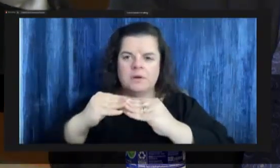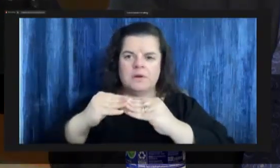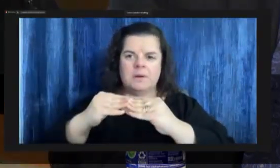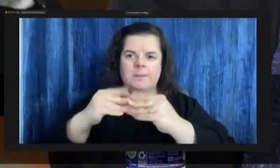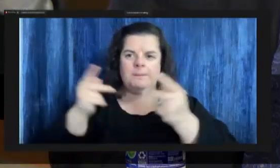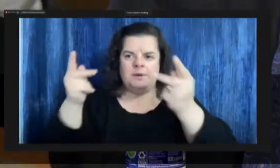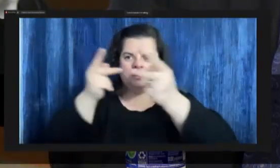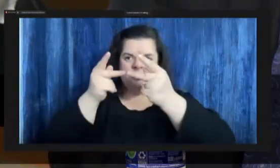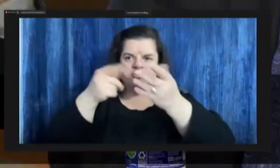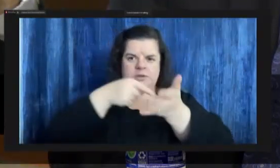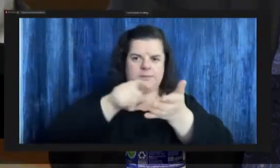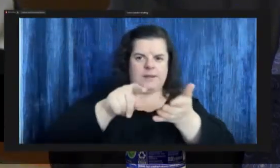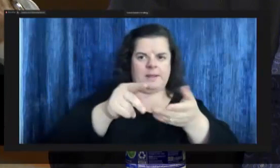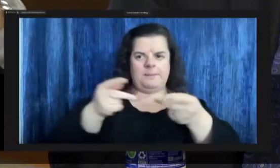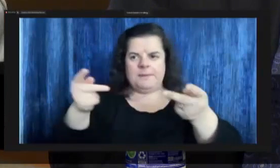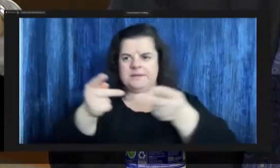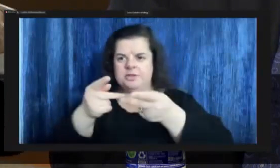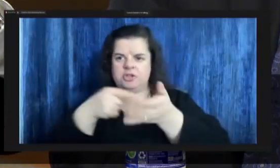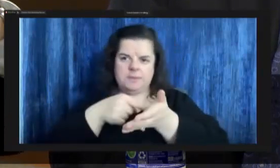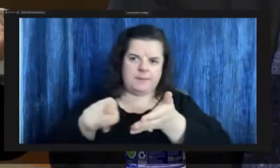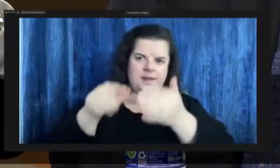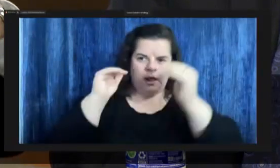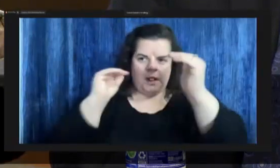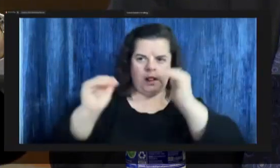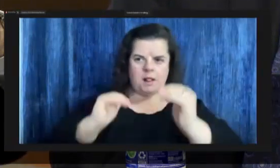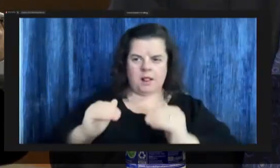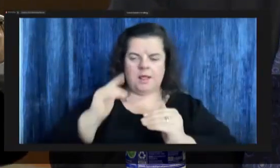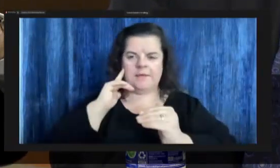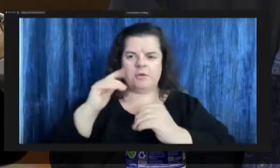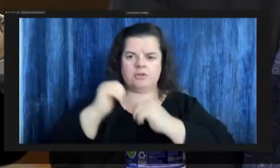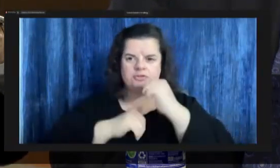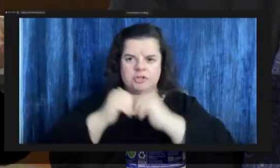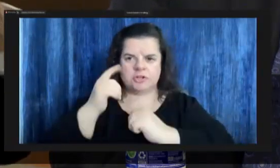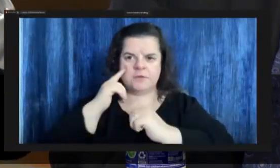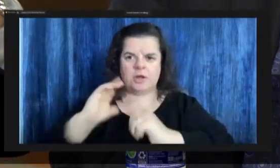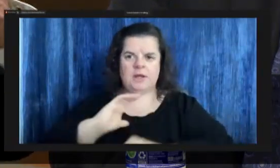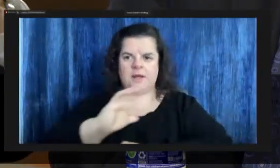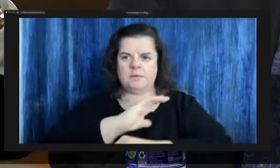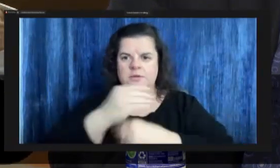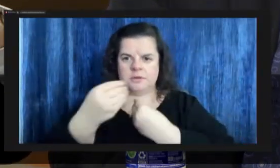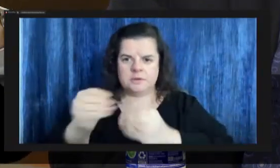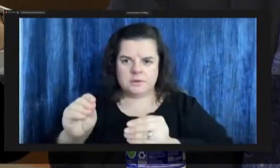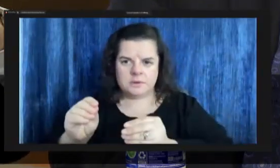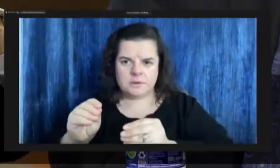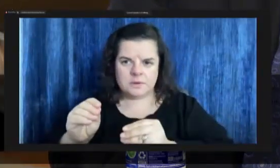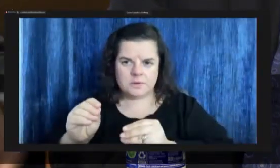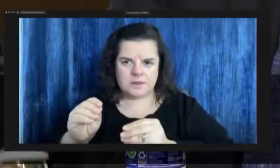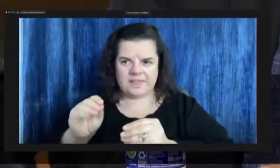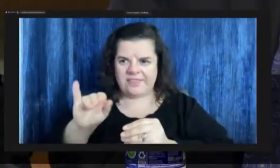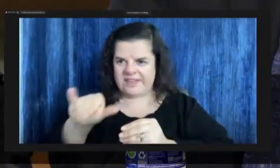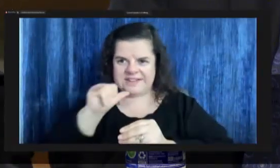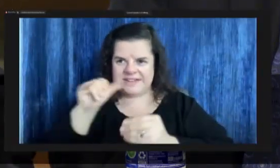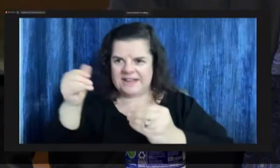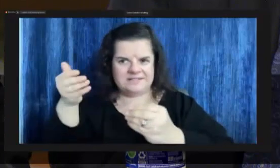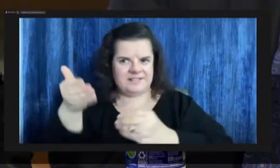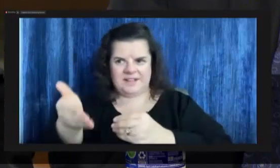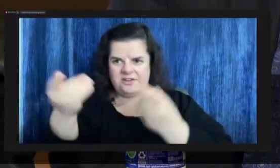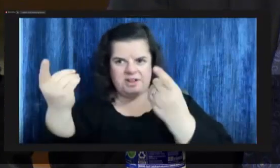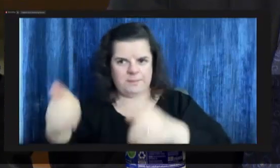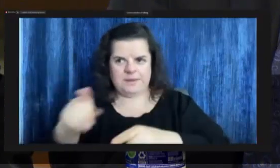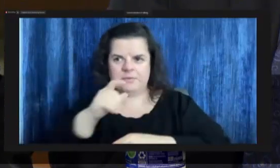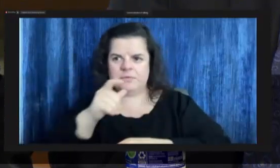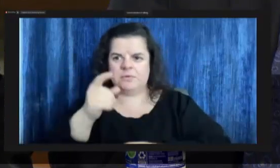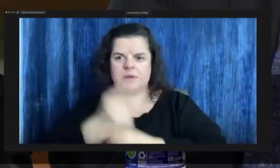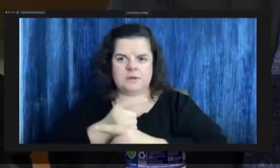pay grade kind of a structure to council offices. That doesn't exist, right? Yeah, I didn't